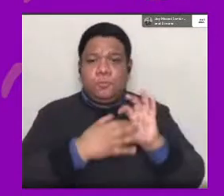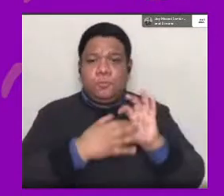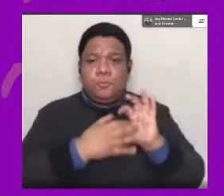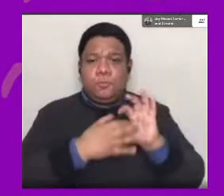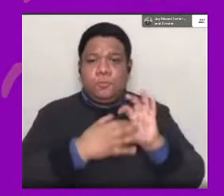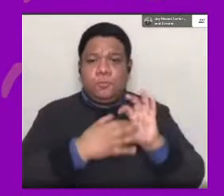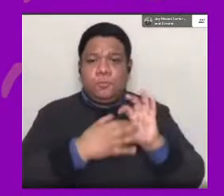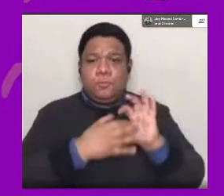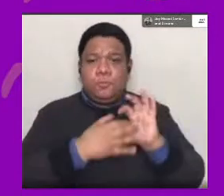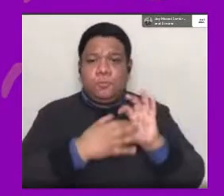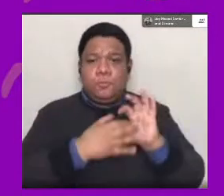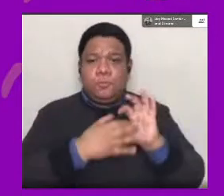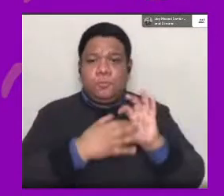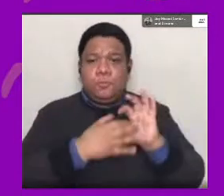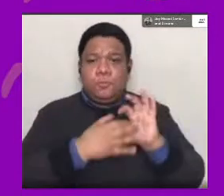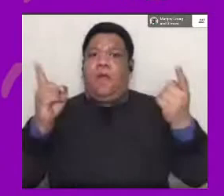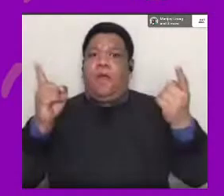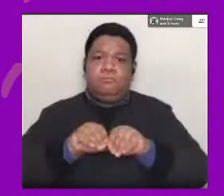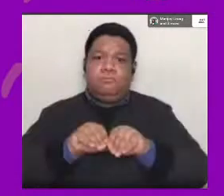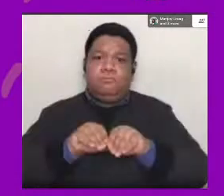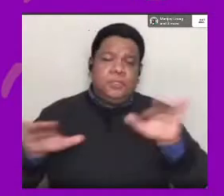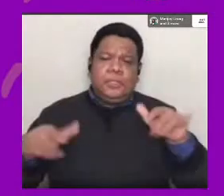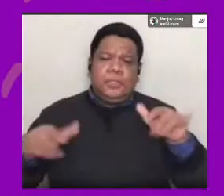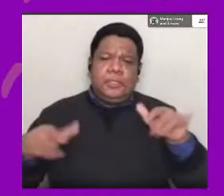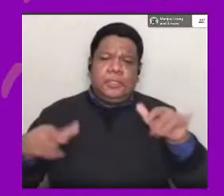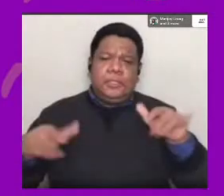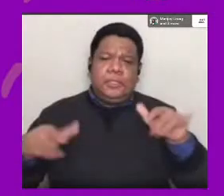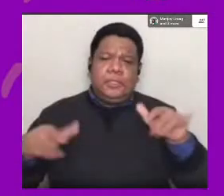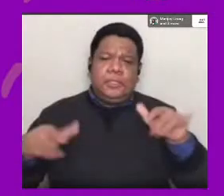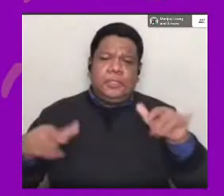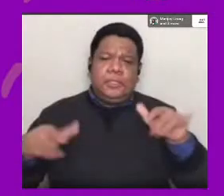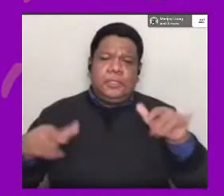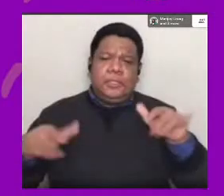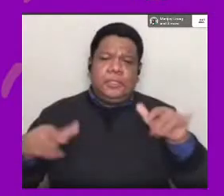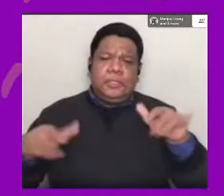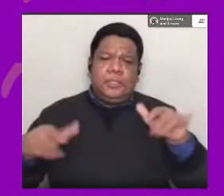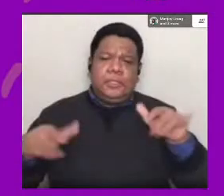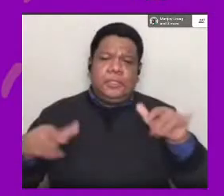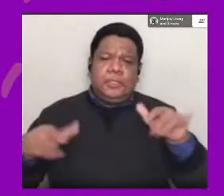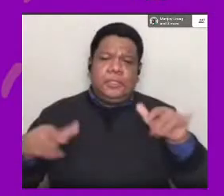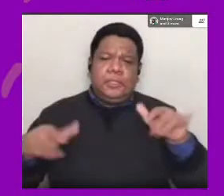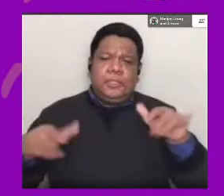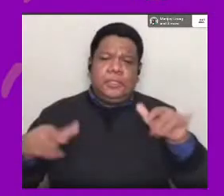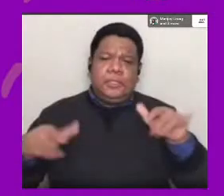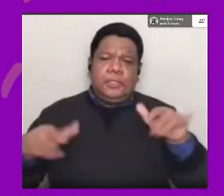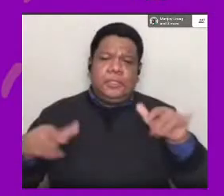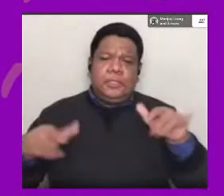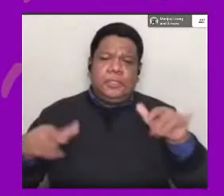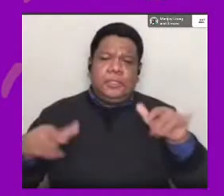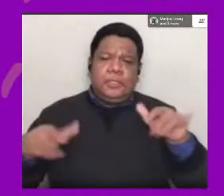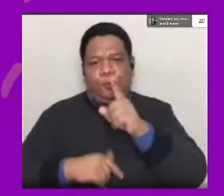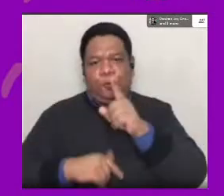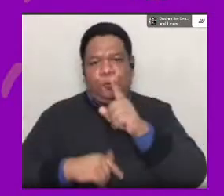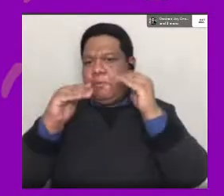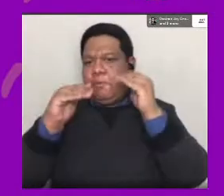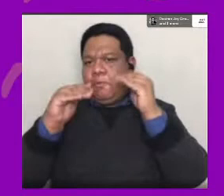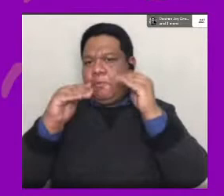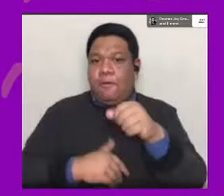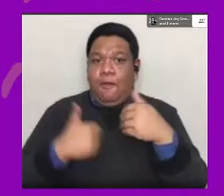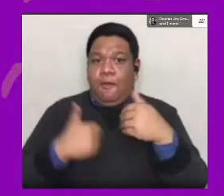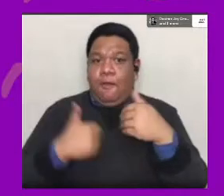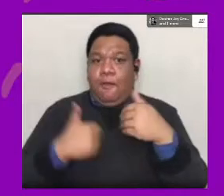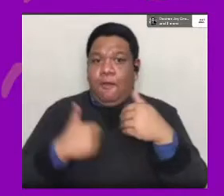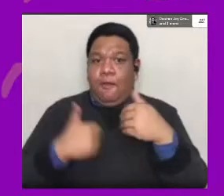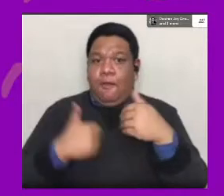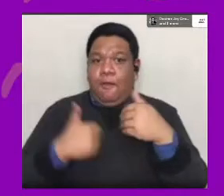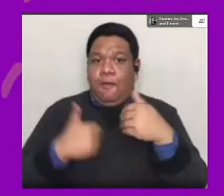pandemic compounds existing gender inequalities. It is expected to and has disproportionately